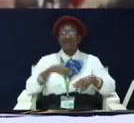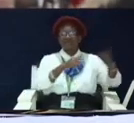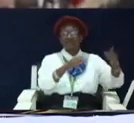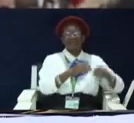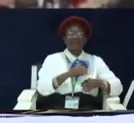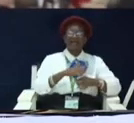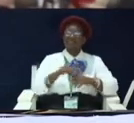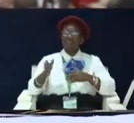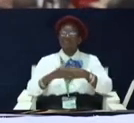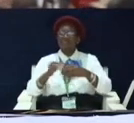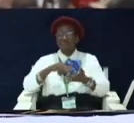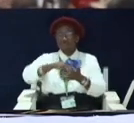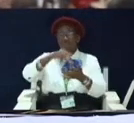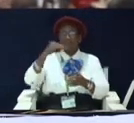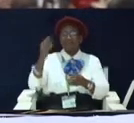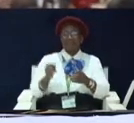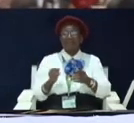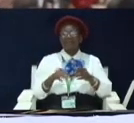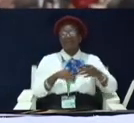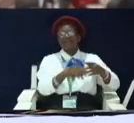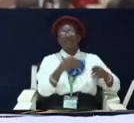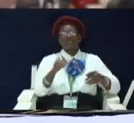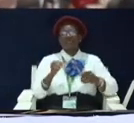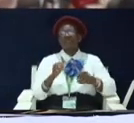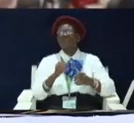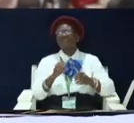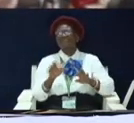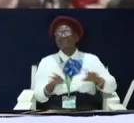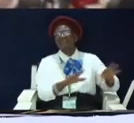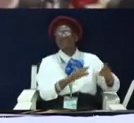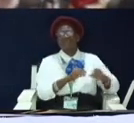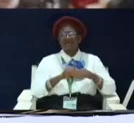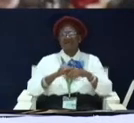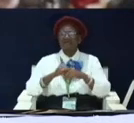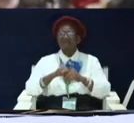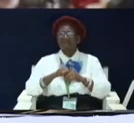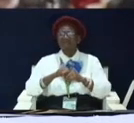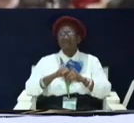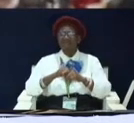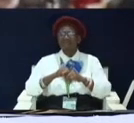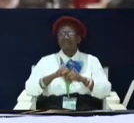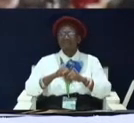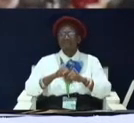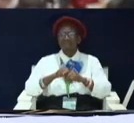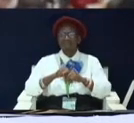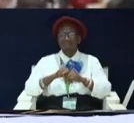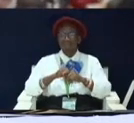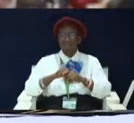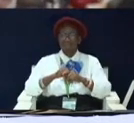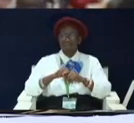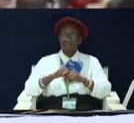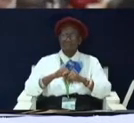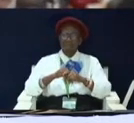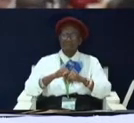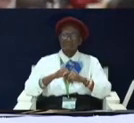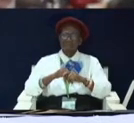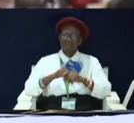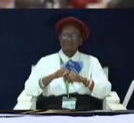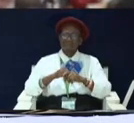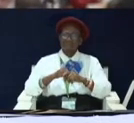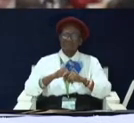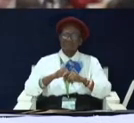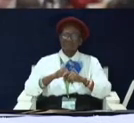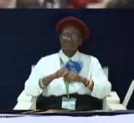bank of Jordan. O si mu agbada Elijah ti o bo lowo re, o si pada seyin, o si duro ni